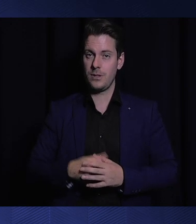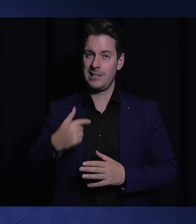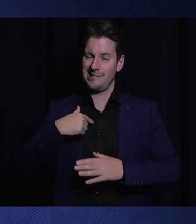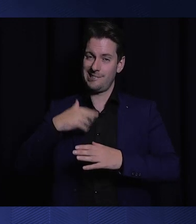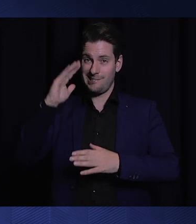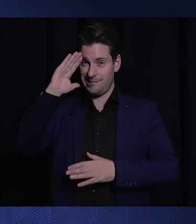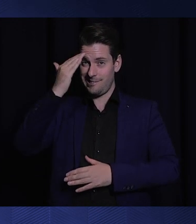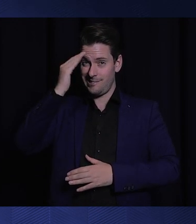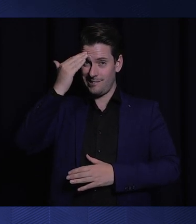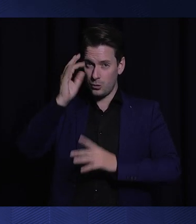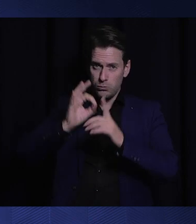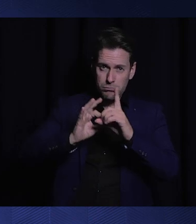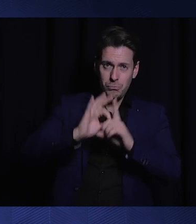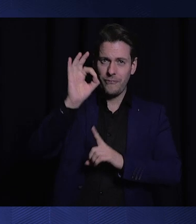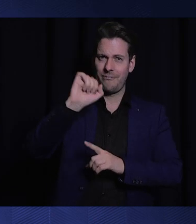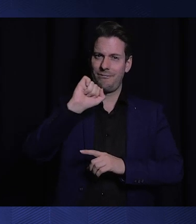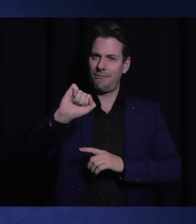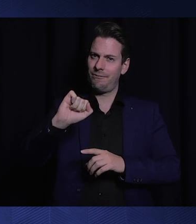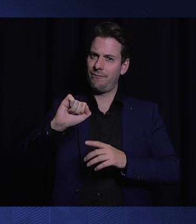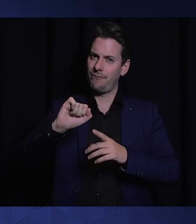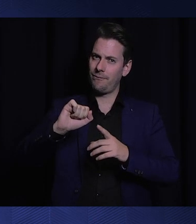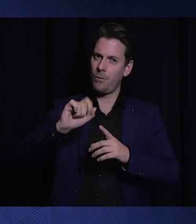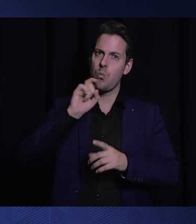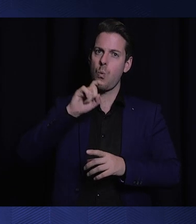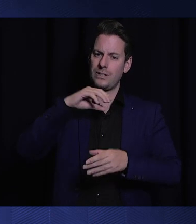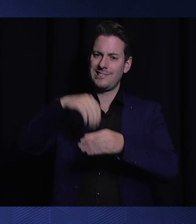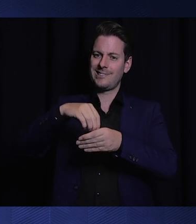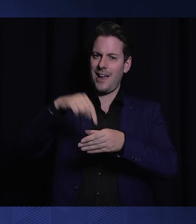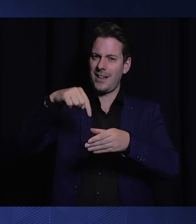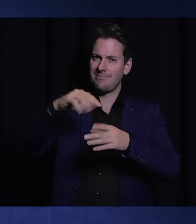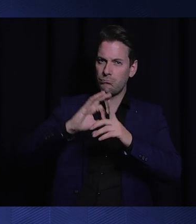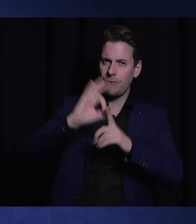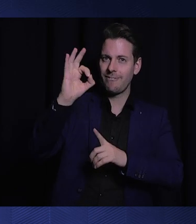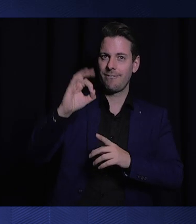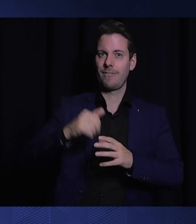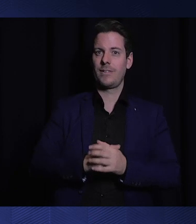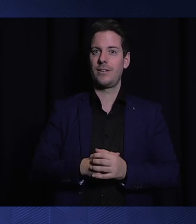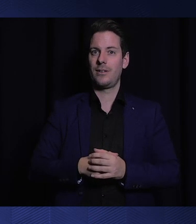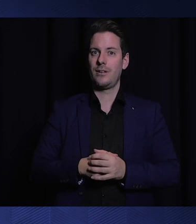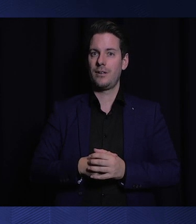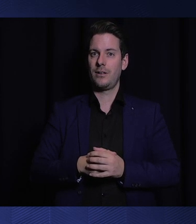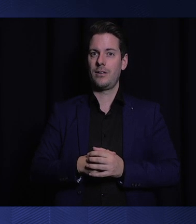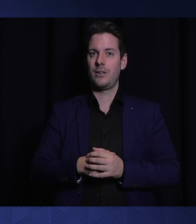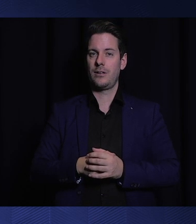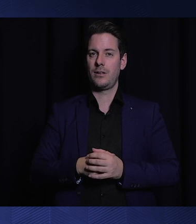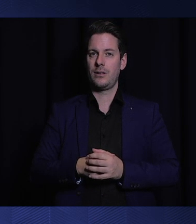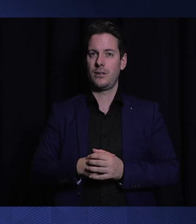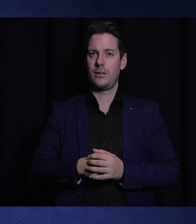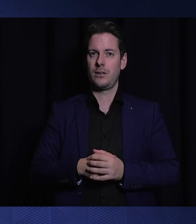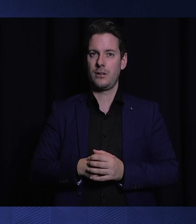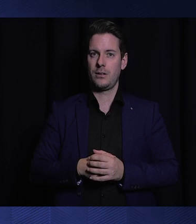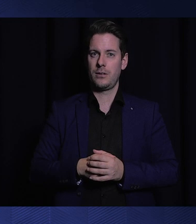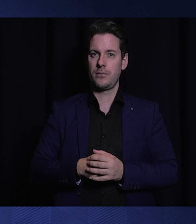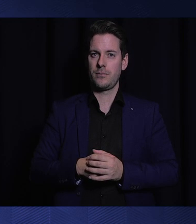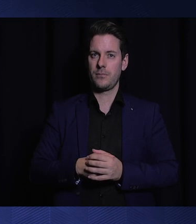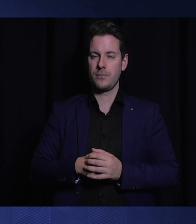to improve the water quality, include pond and long pond source pollution,